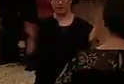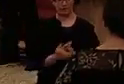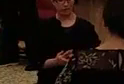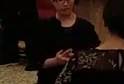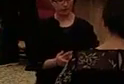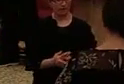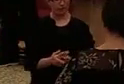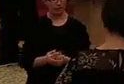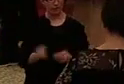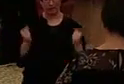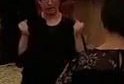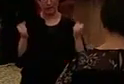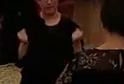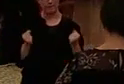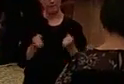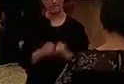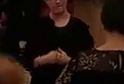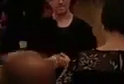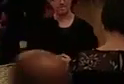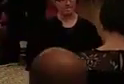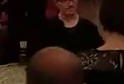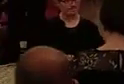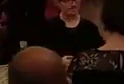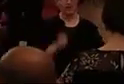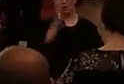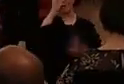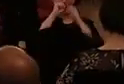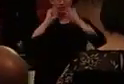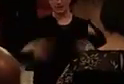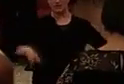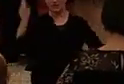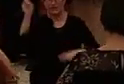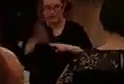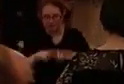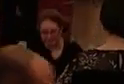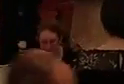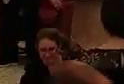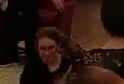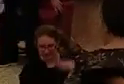Lord. Hallelujah. Hallelujah. God bless you. You can be seated.